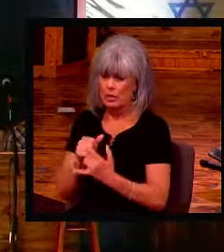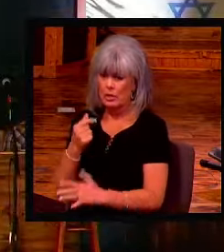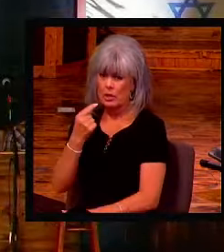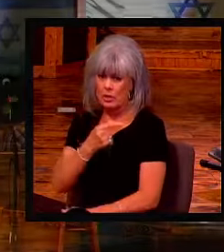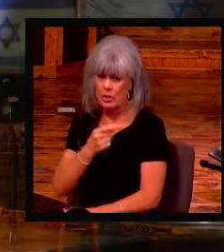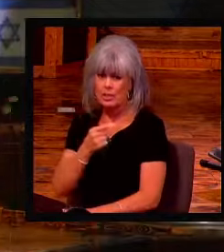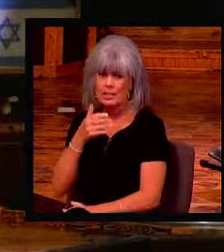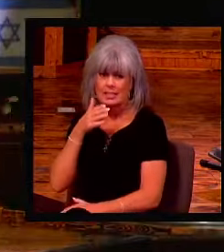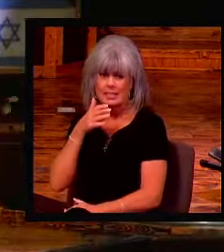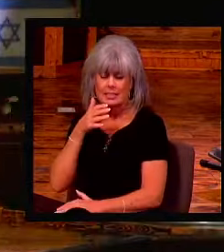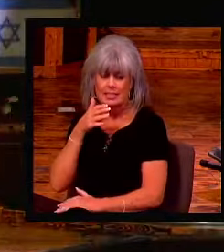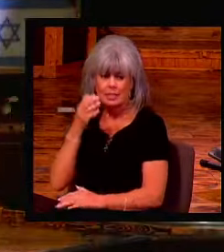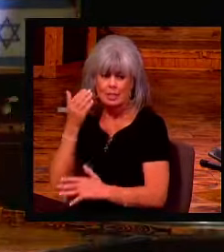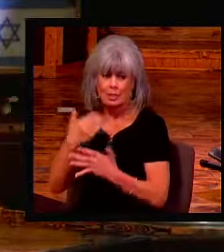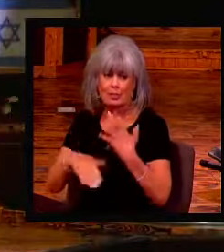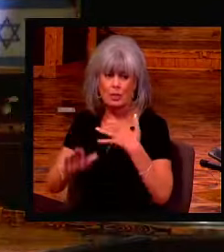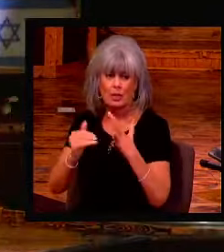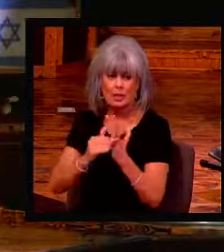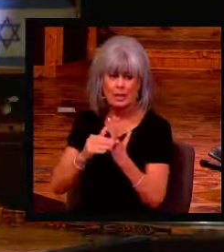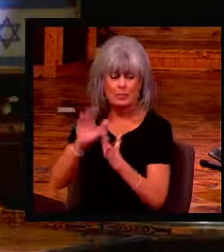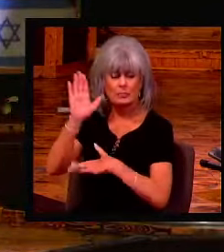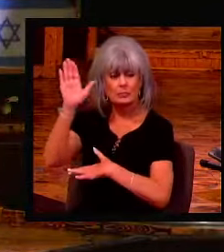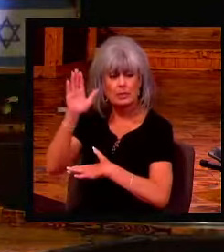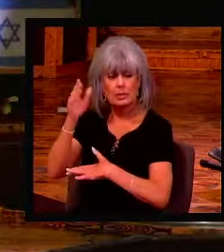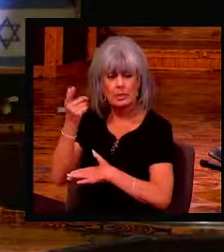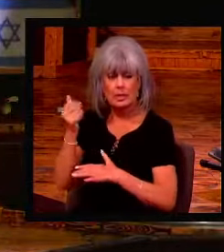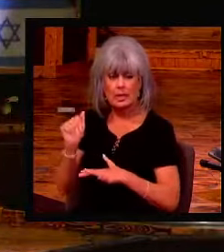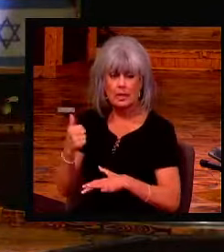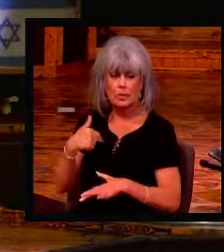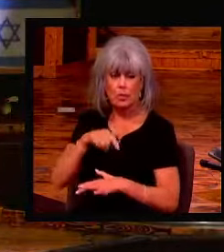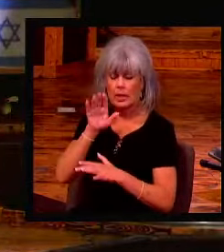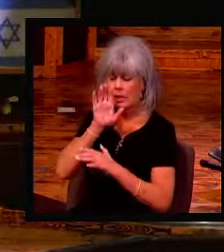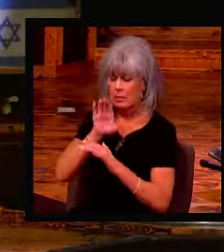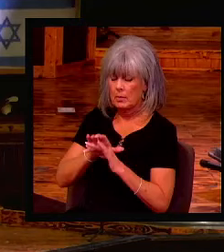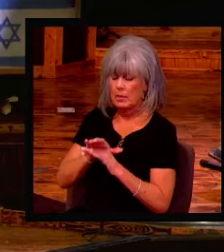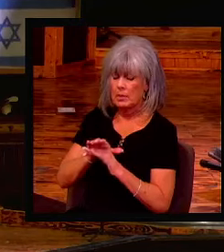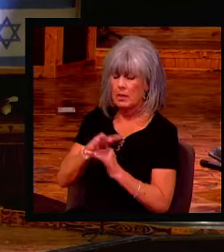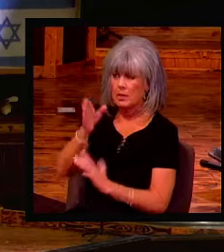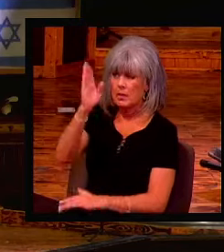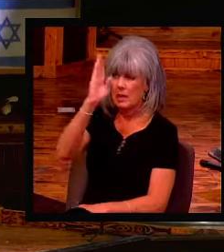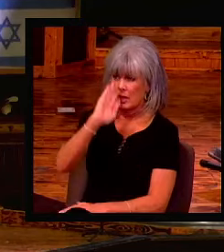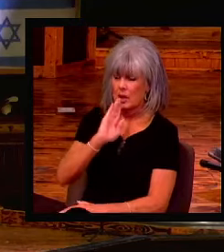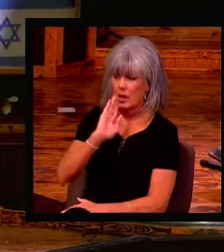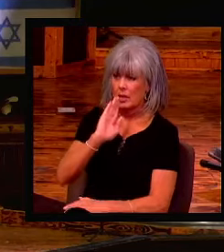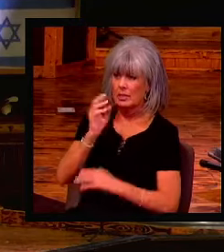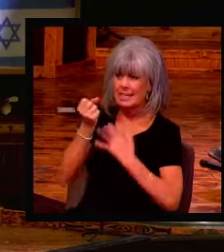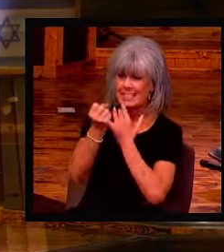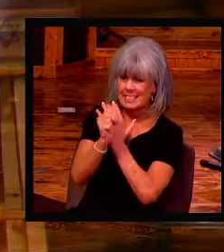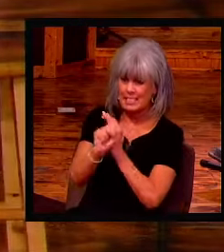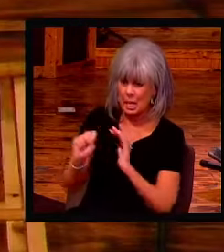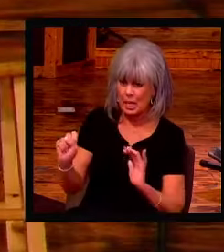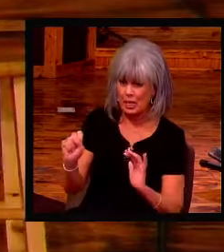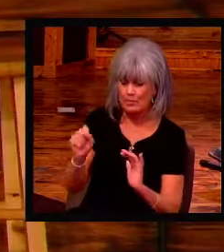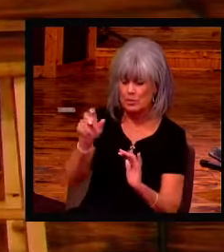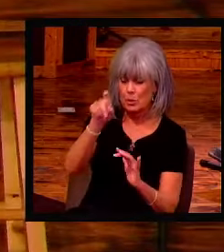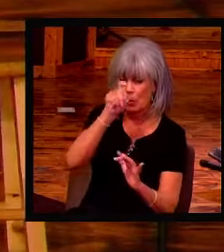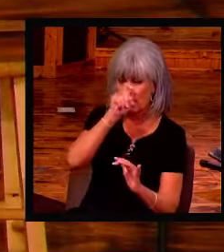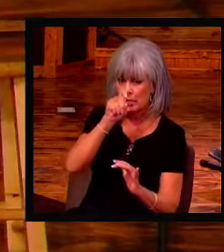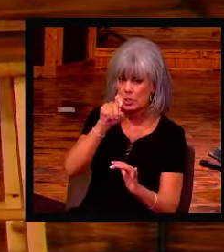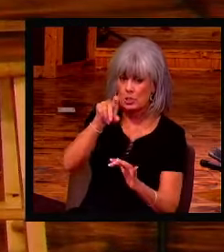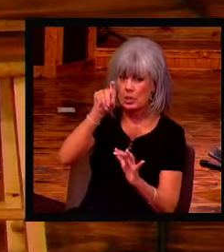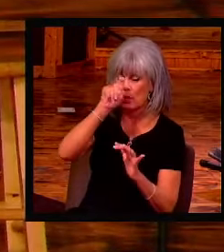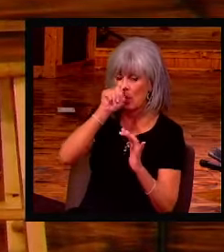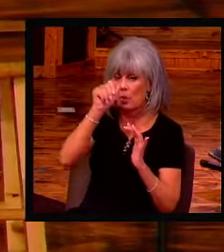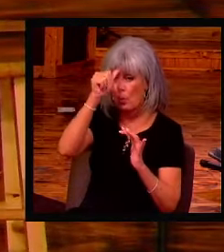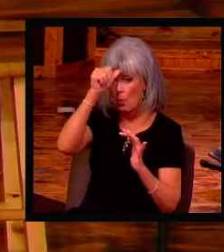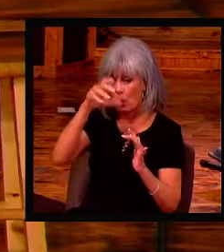raise your hand again if you're born again? Can we all commit to pray that God saves the witch, the warlock, the pagan, yes, the Satanist, all